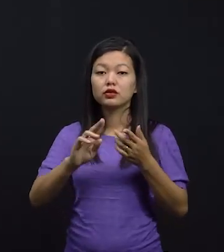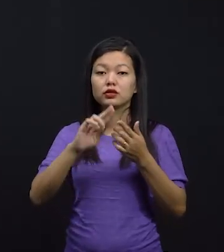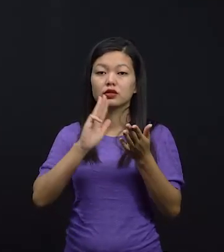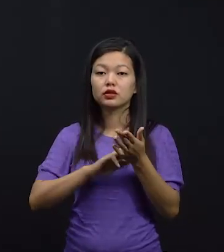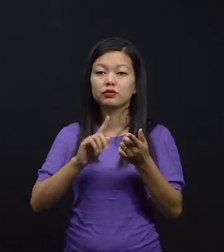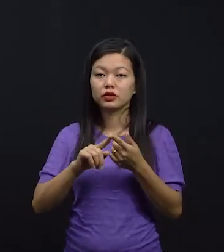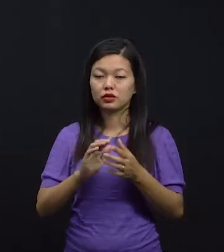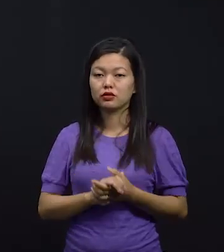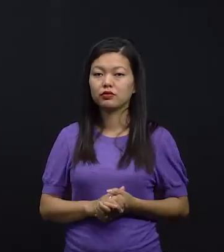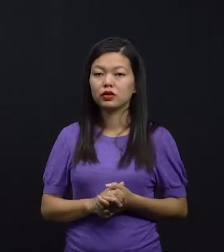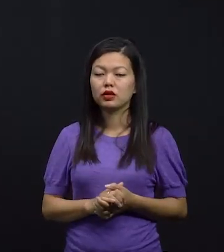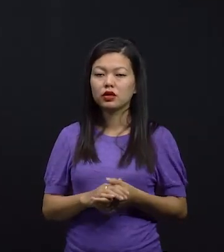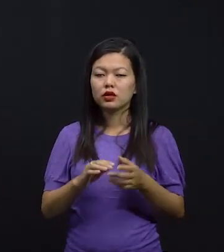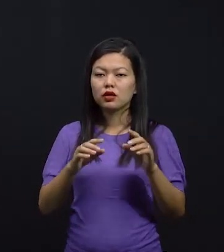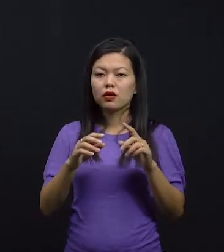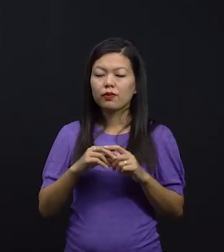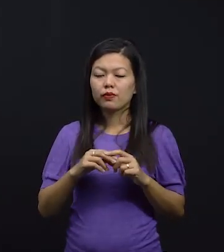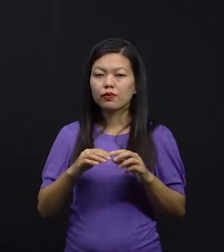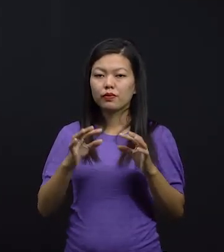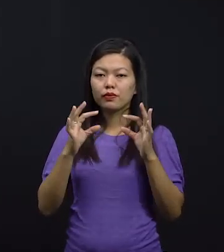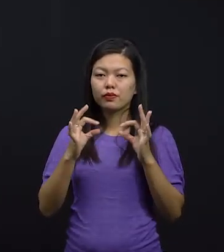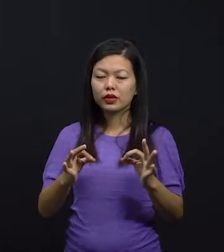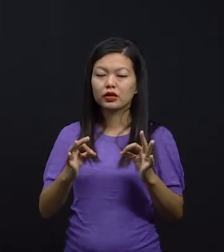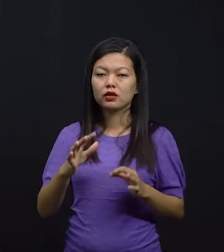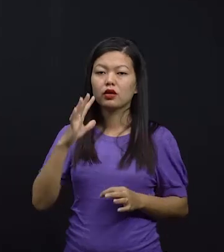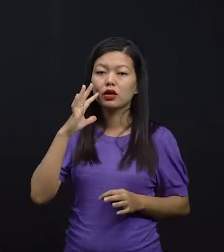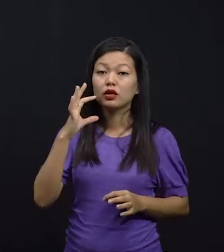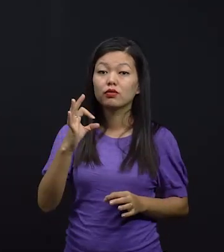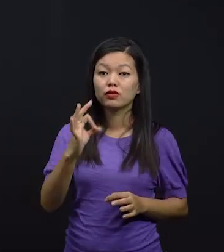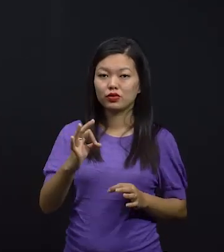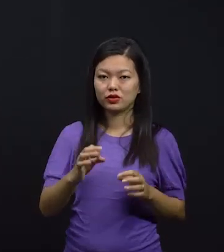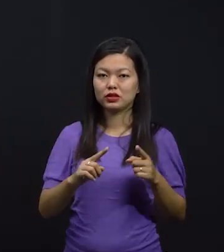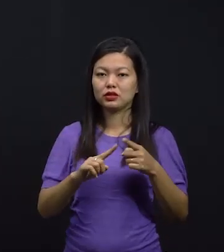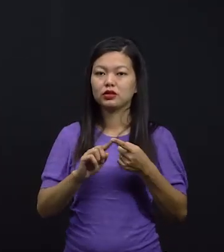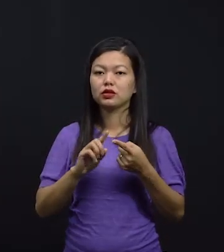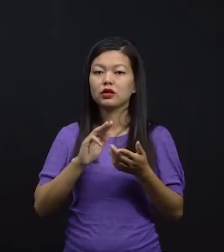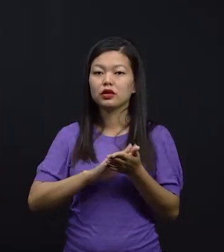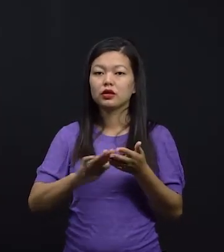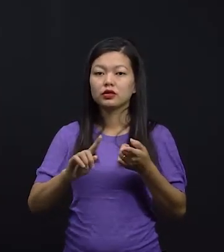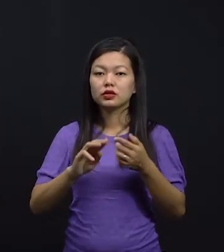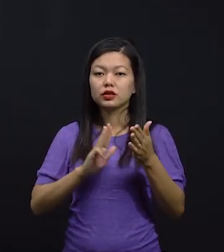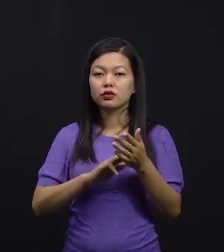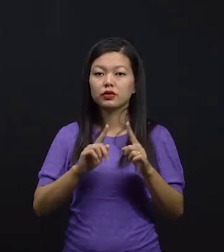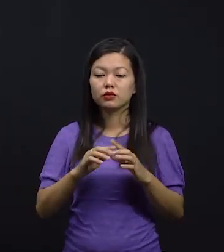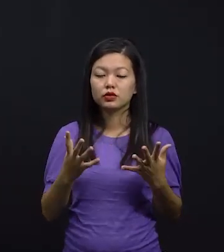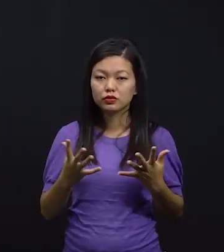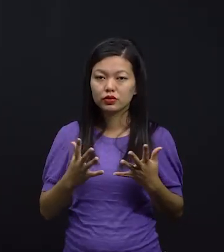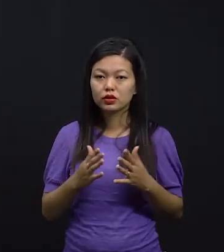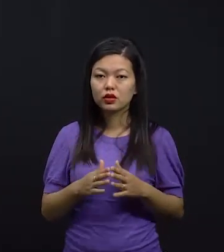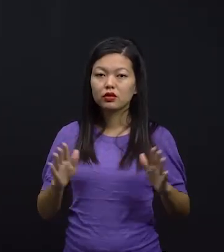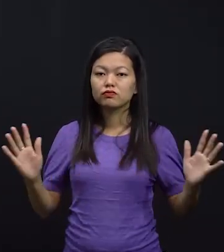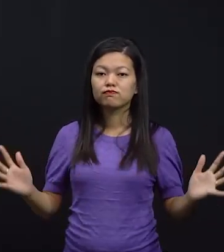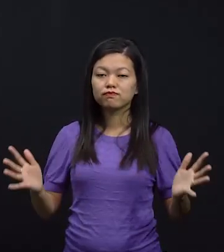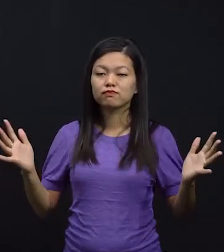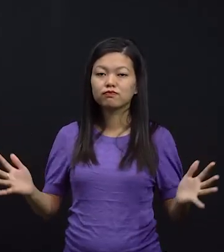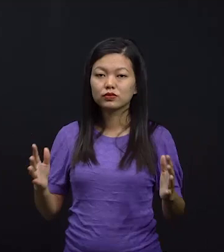bit, but the main theme of the poem here is to appreciate the beauty of nature in the form of a bird. And he